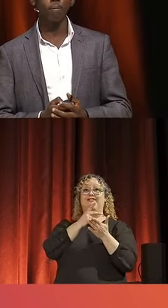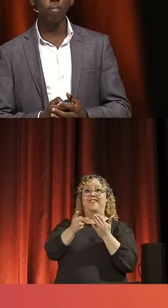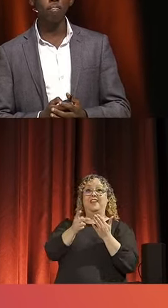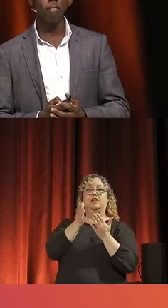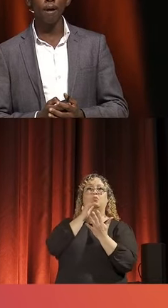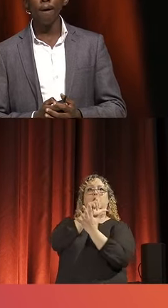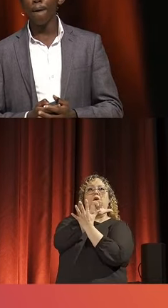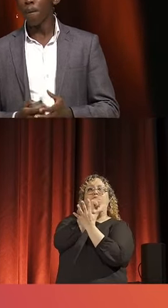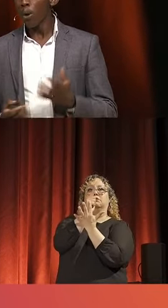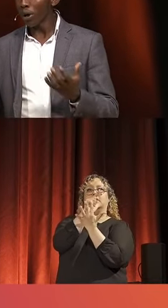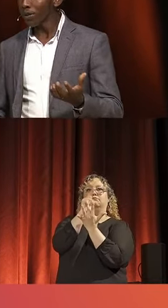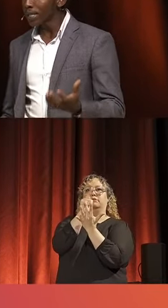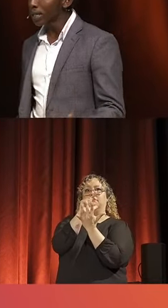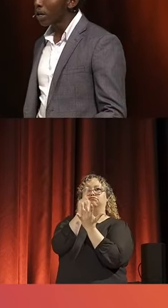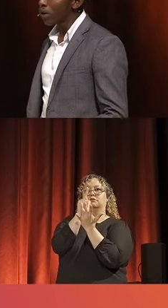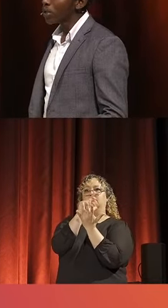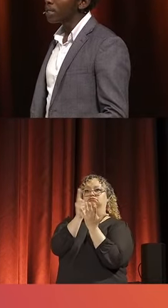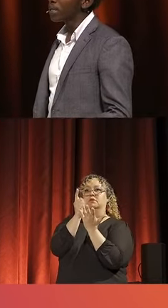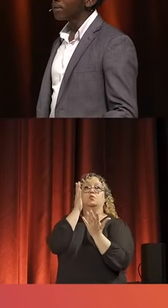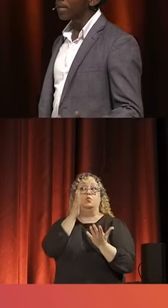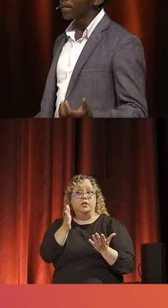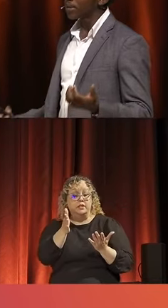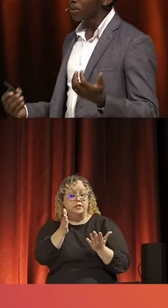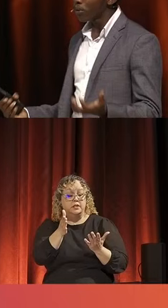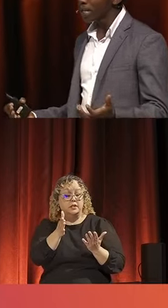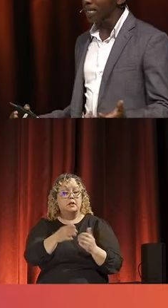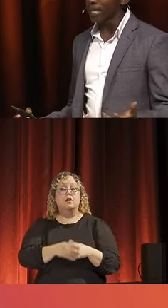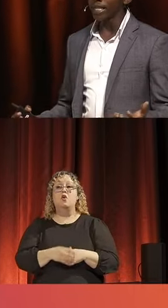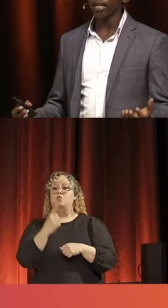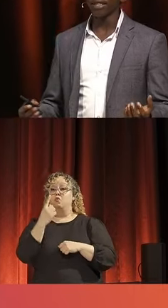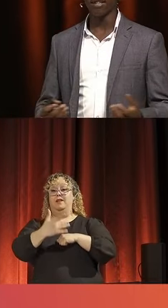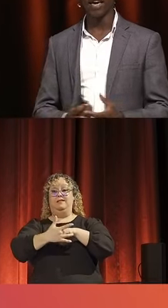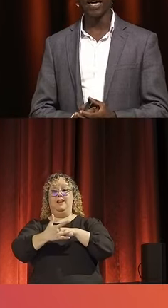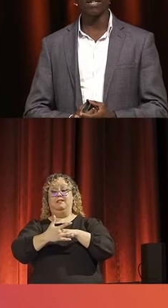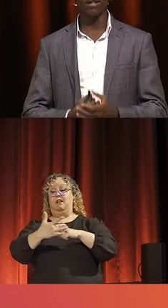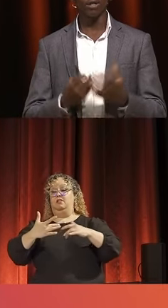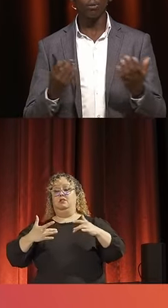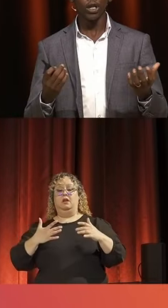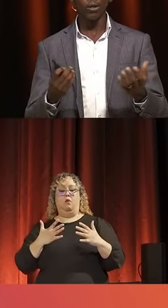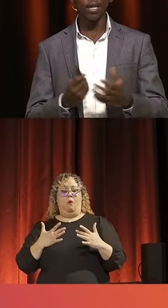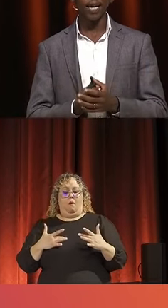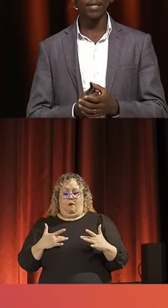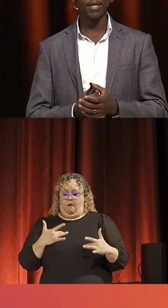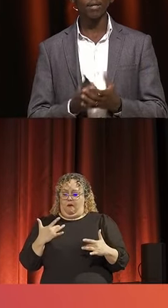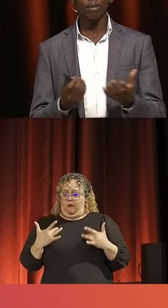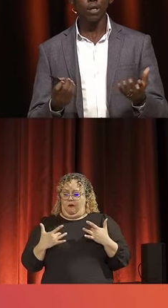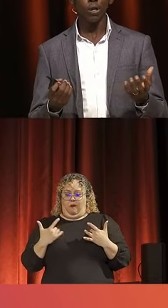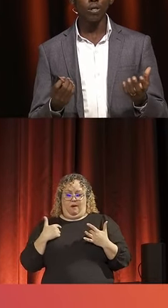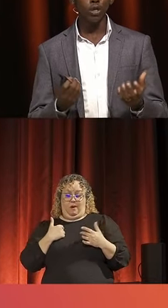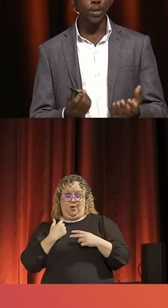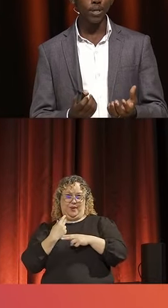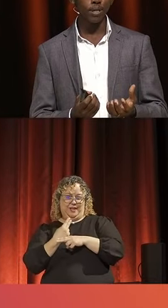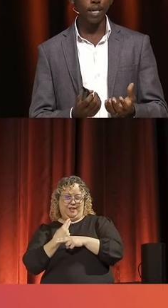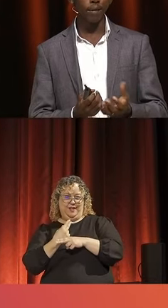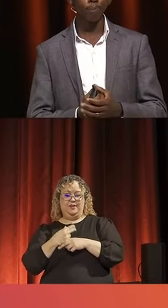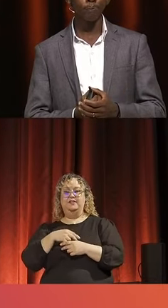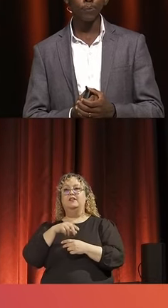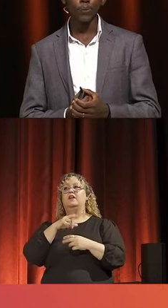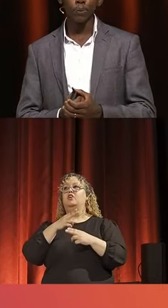one. One of the technologies that is really exciting and that we utilize is something called